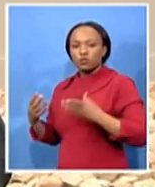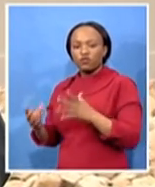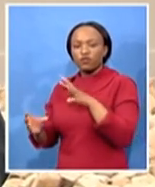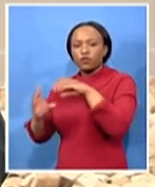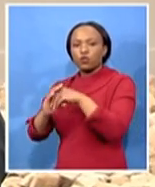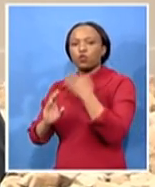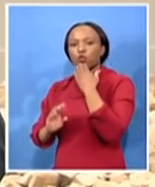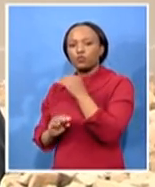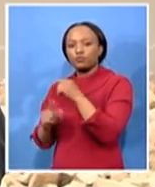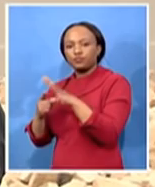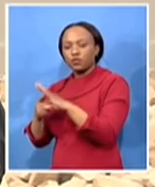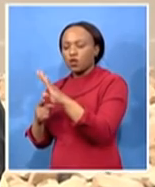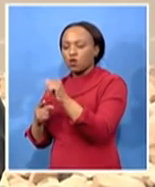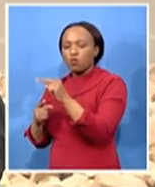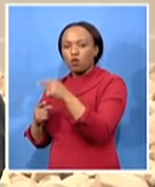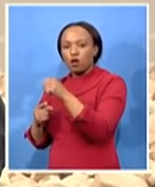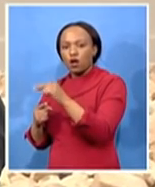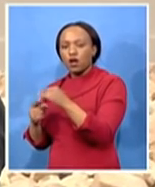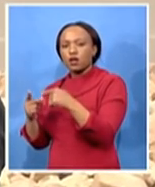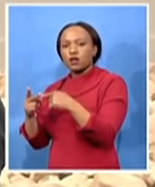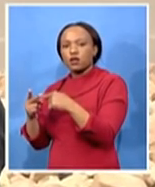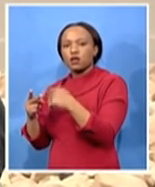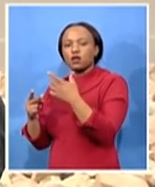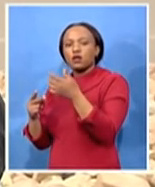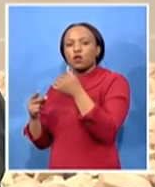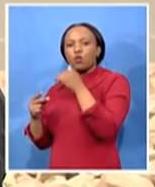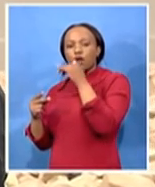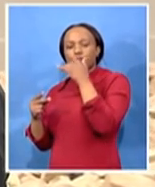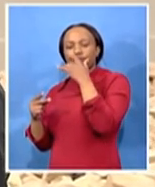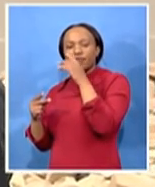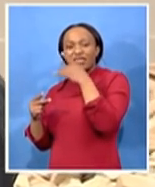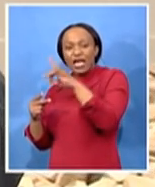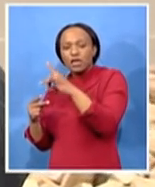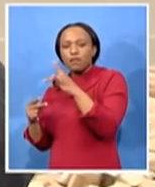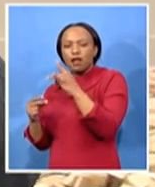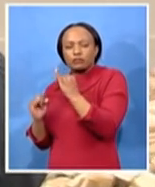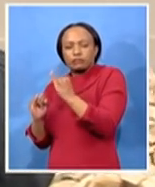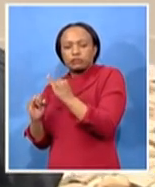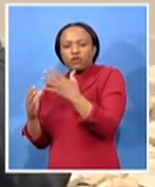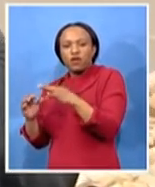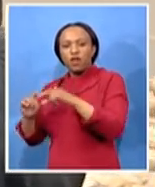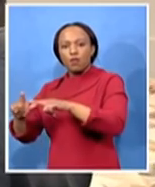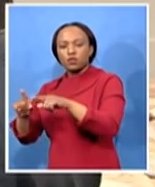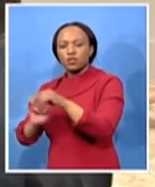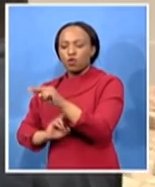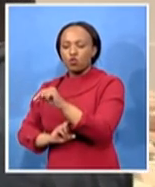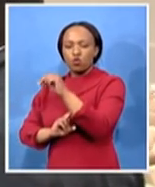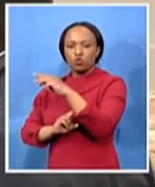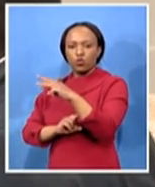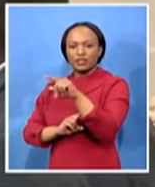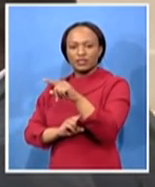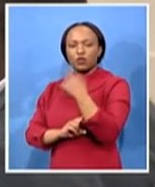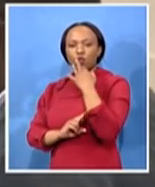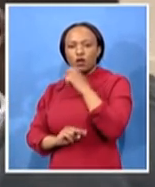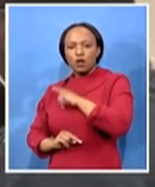animal cruelty on a farm in Limpopo, in the northwest rather, on her pigs. You've got the president when it comes to the sealing of the